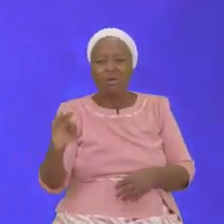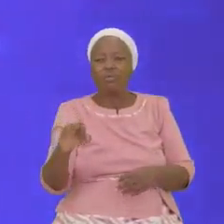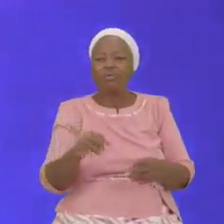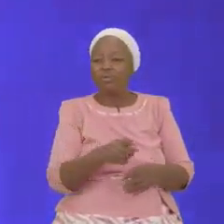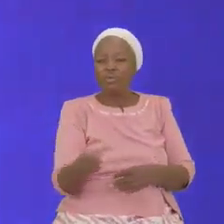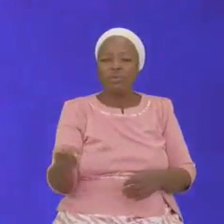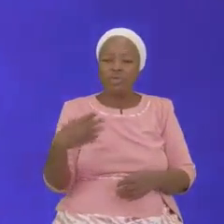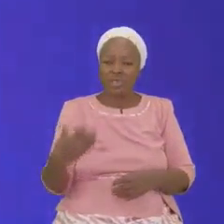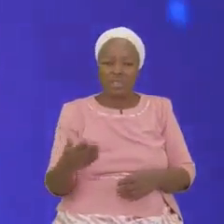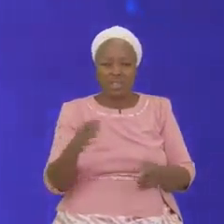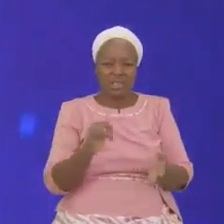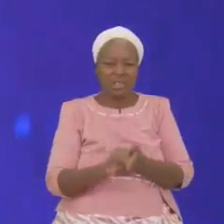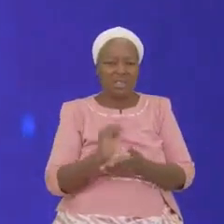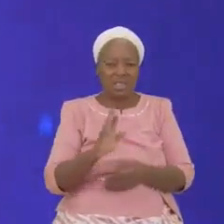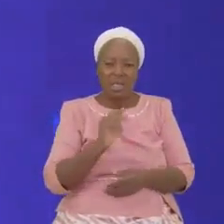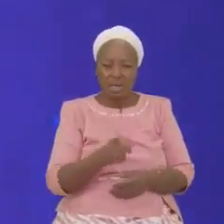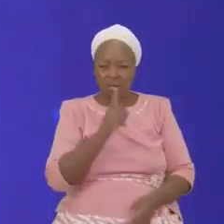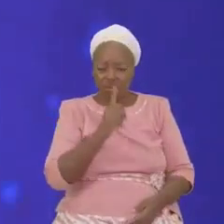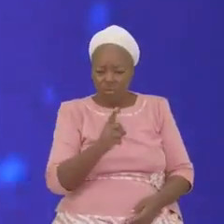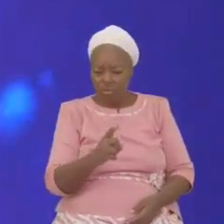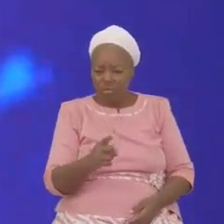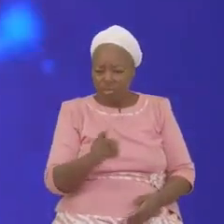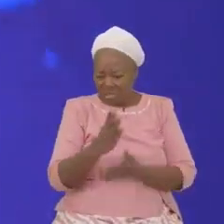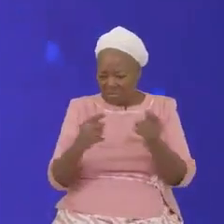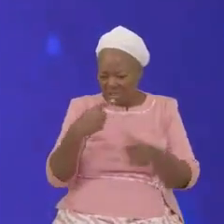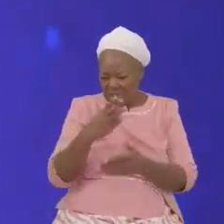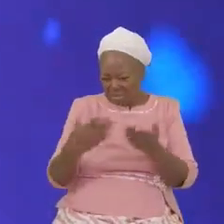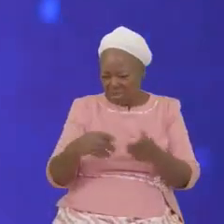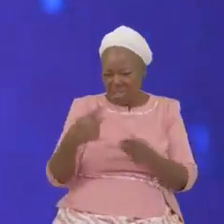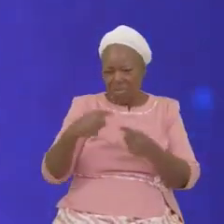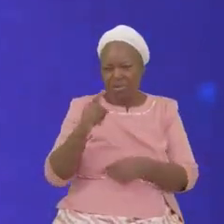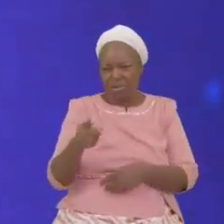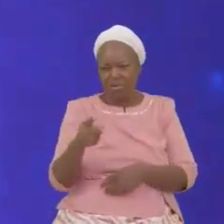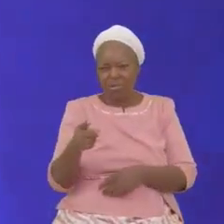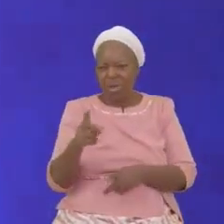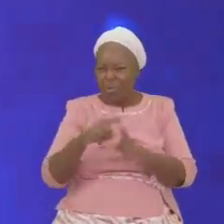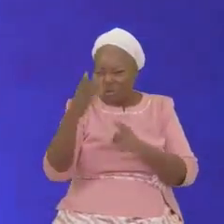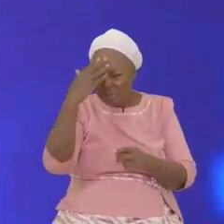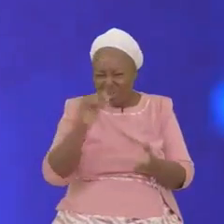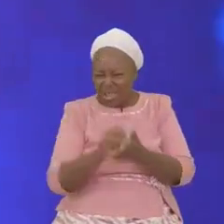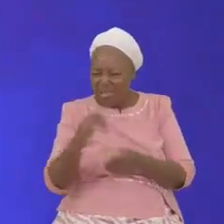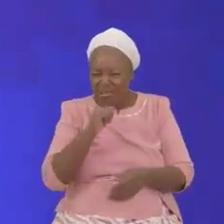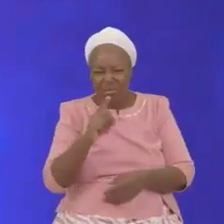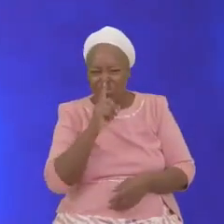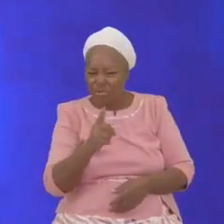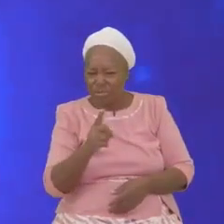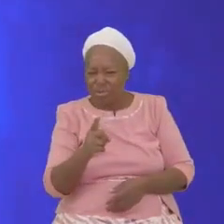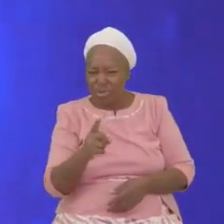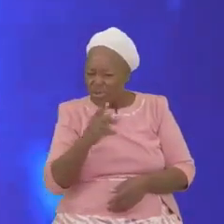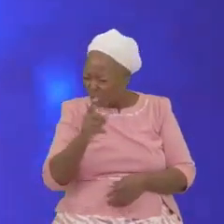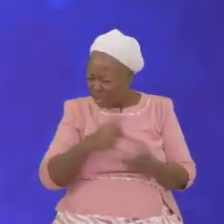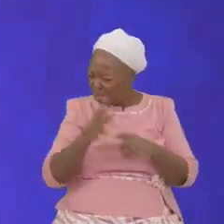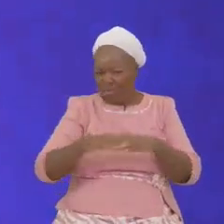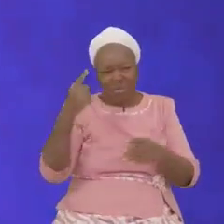things that are true, somebody says something about you, but you know that thing is not true, then don't think